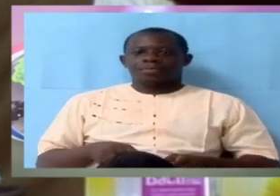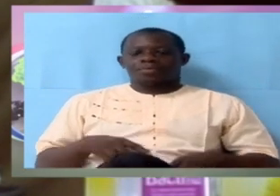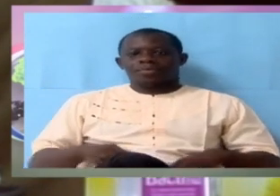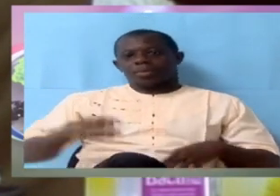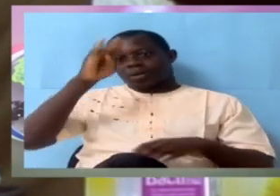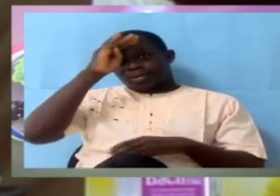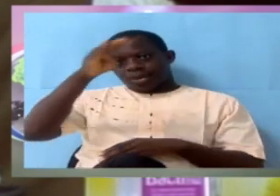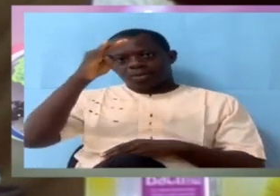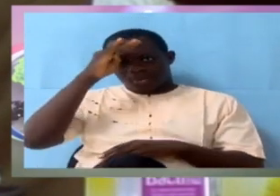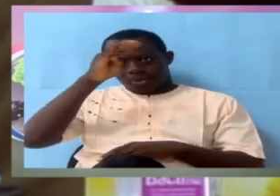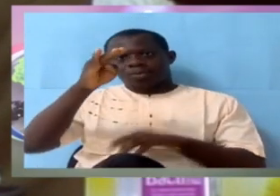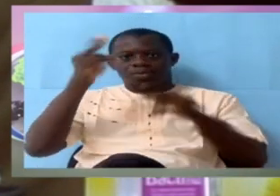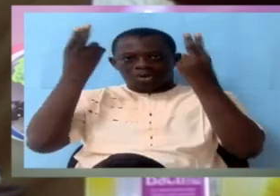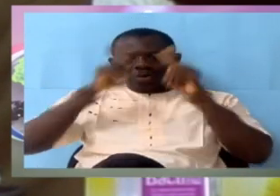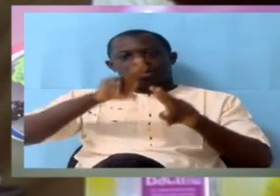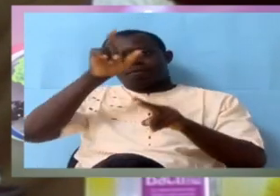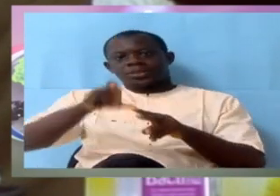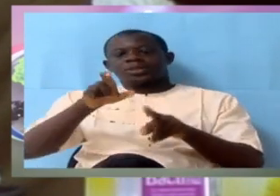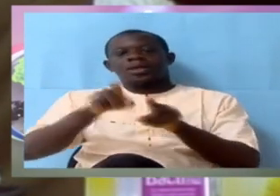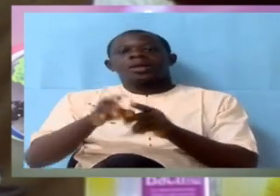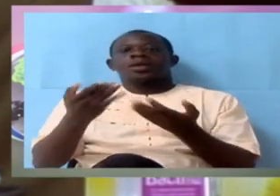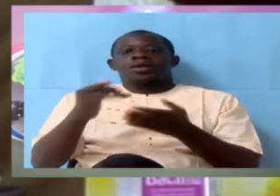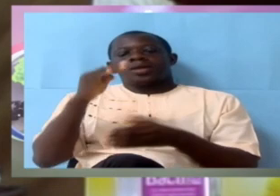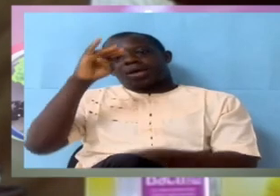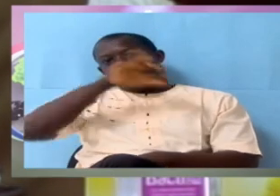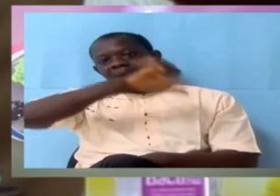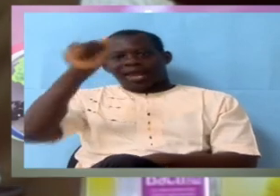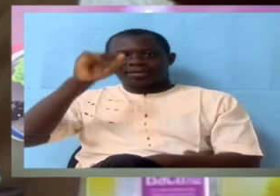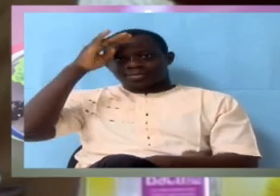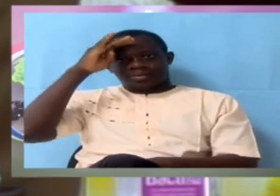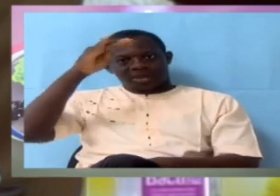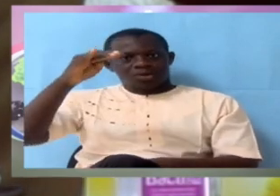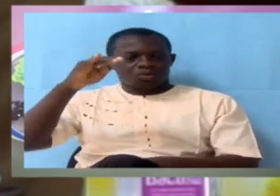protected information sheet, and thank you,